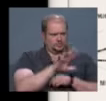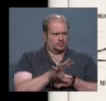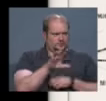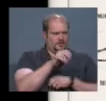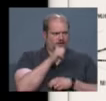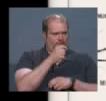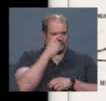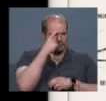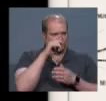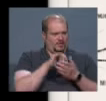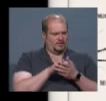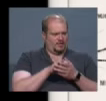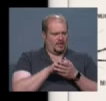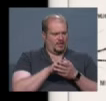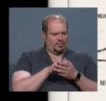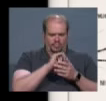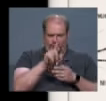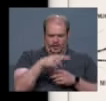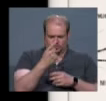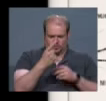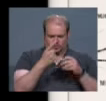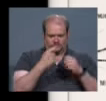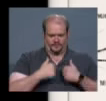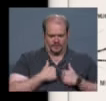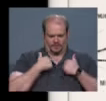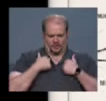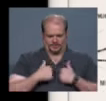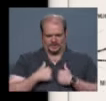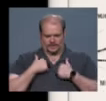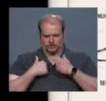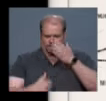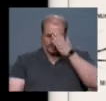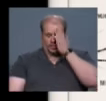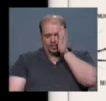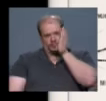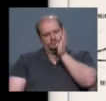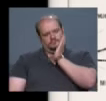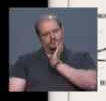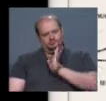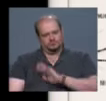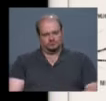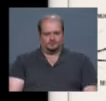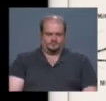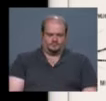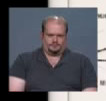I don't think it's exclusively residential.